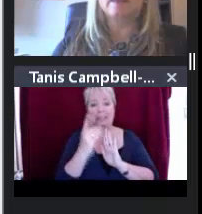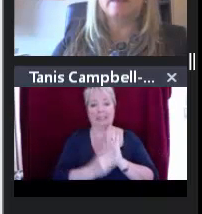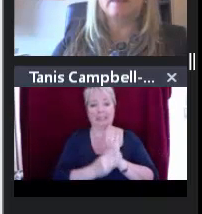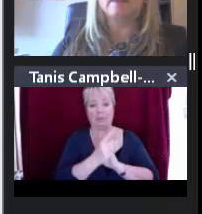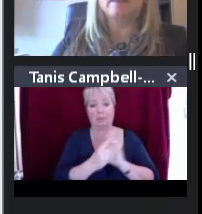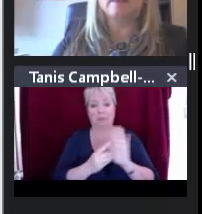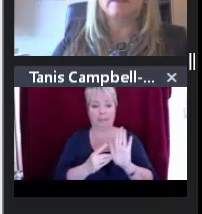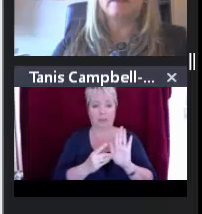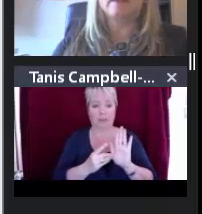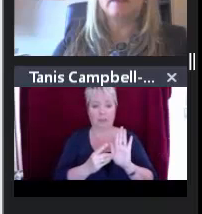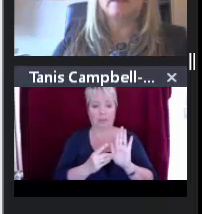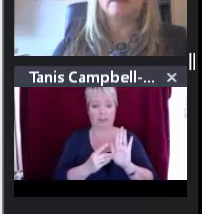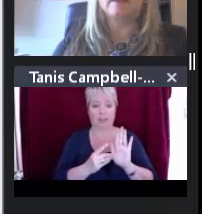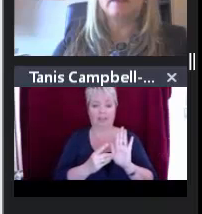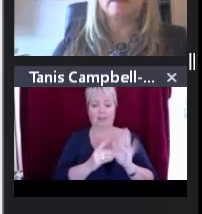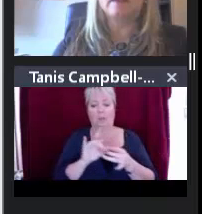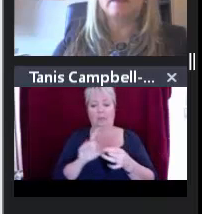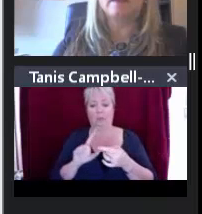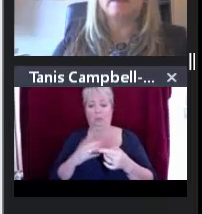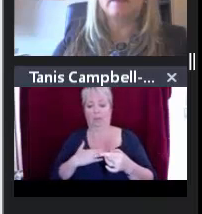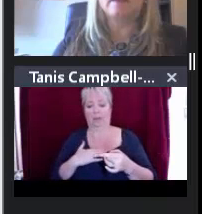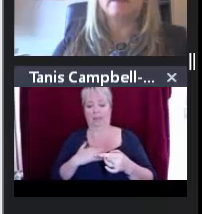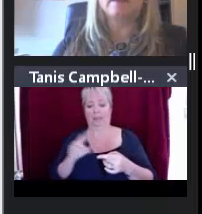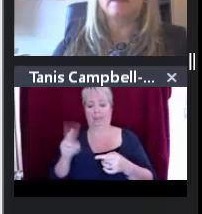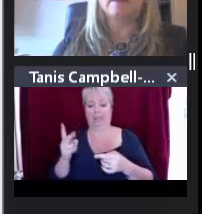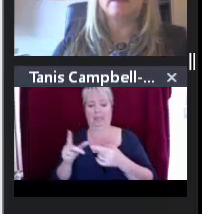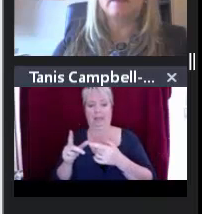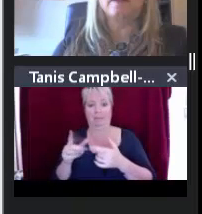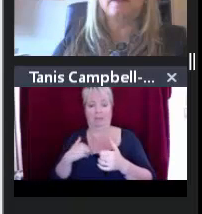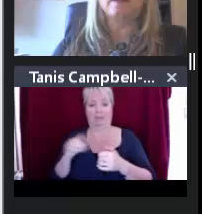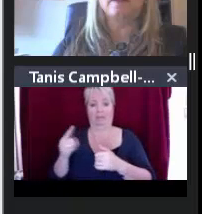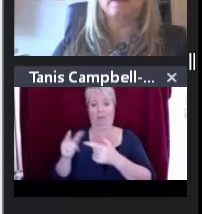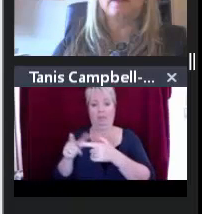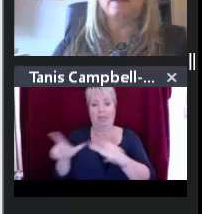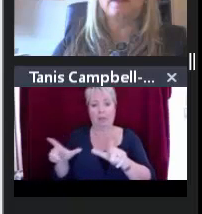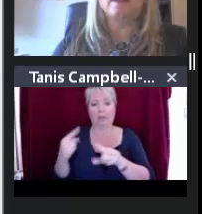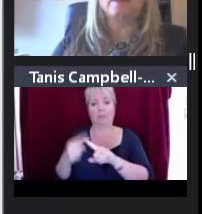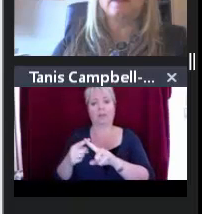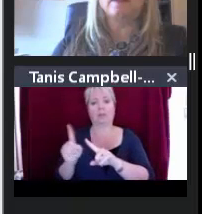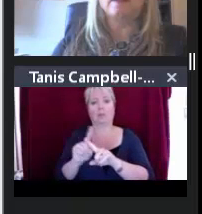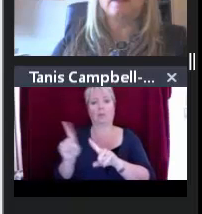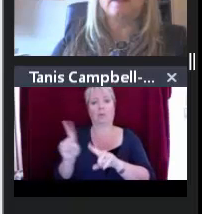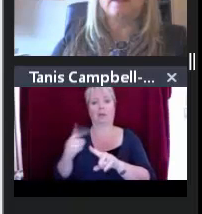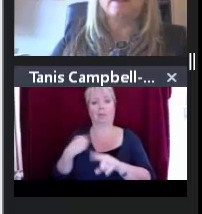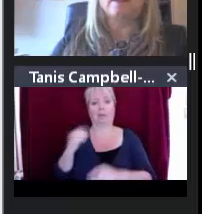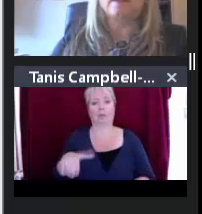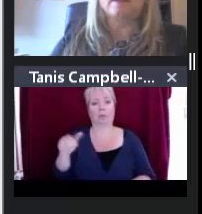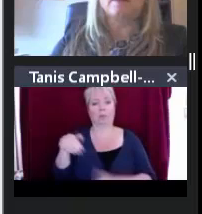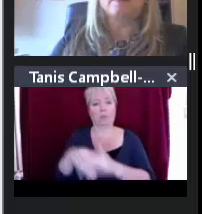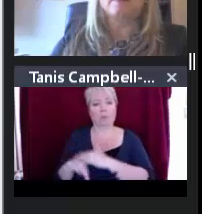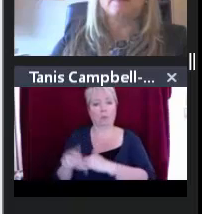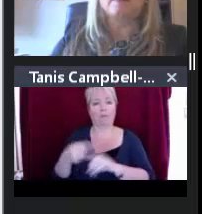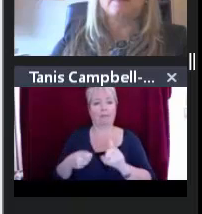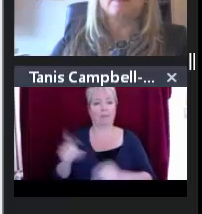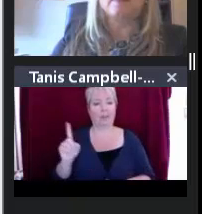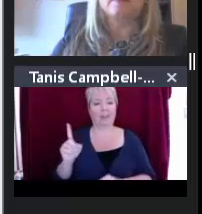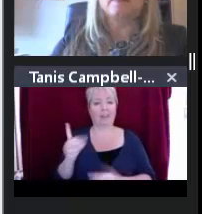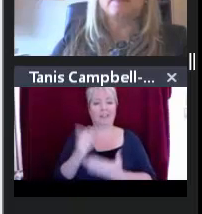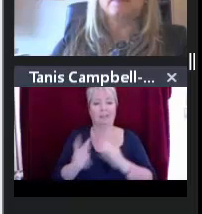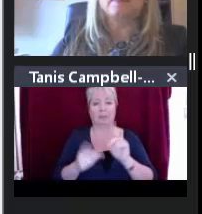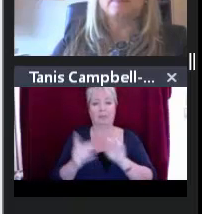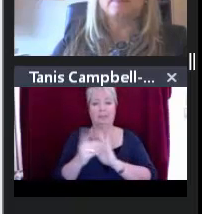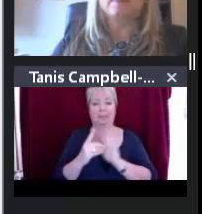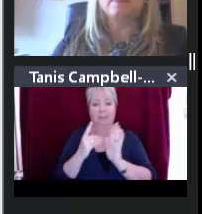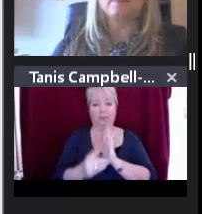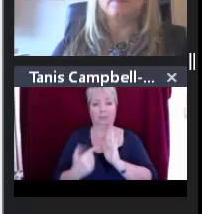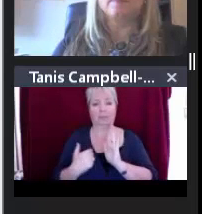my language and my heritage. And so after a